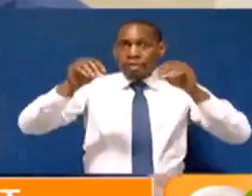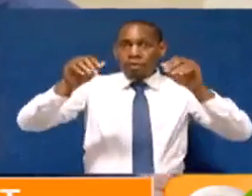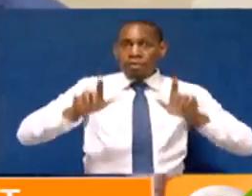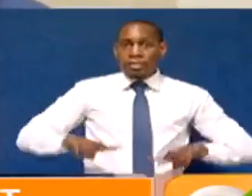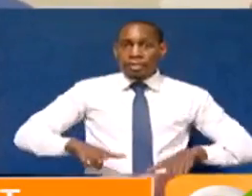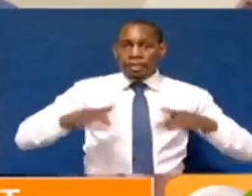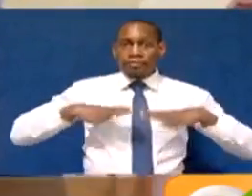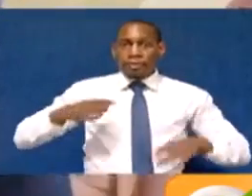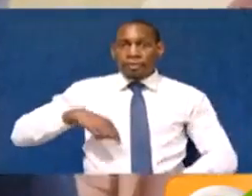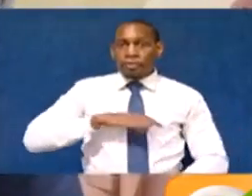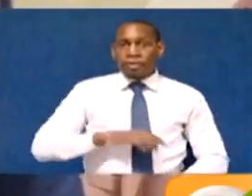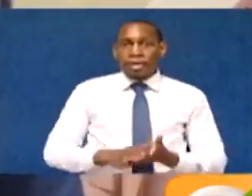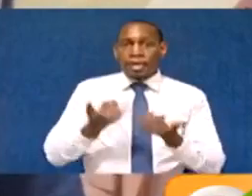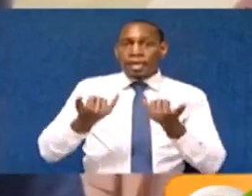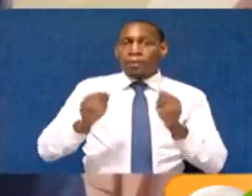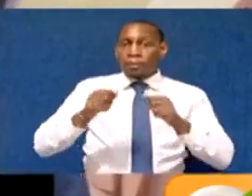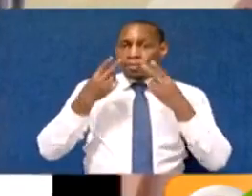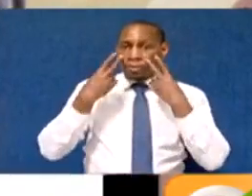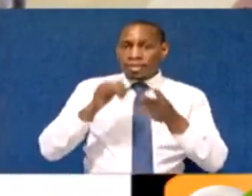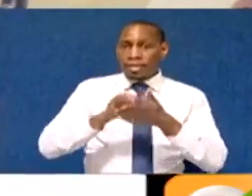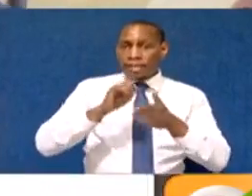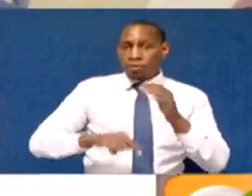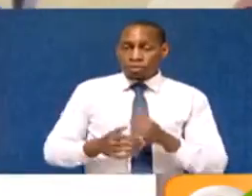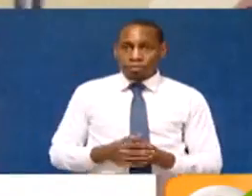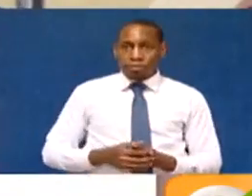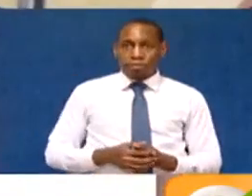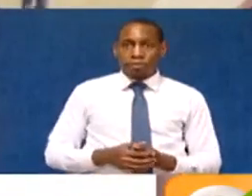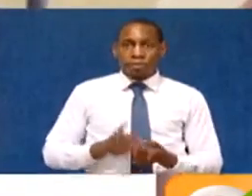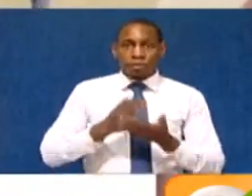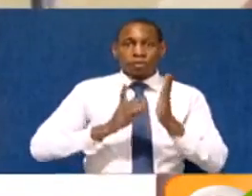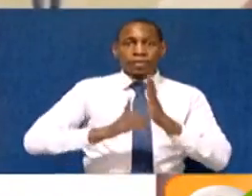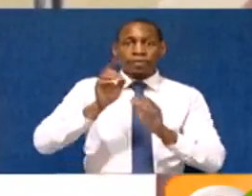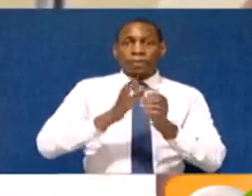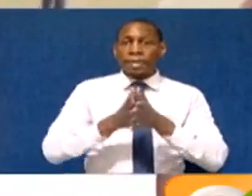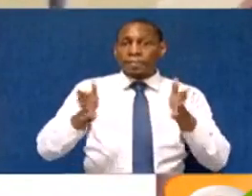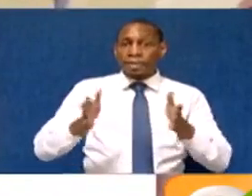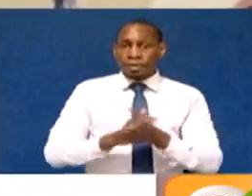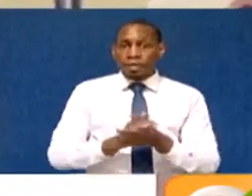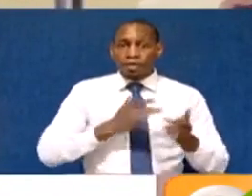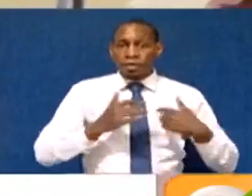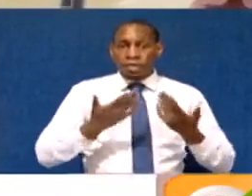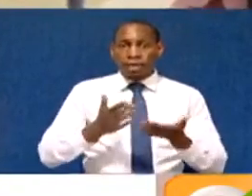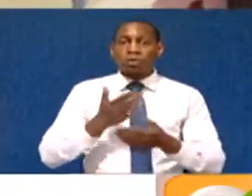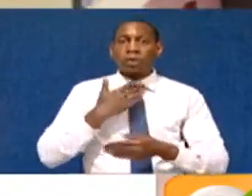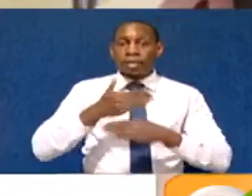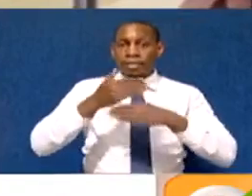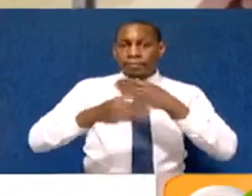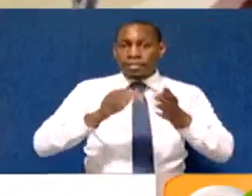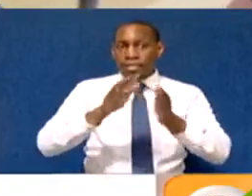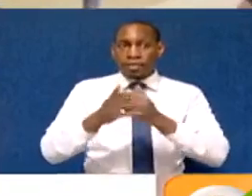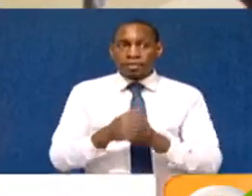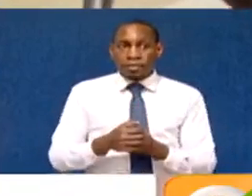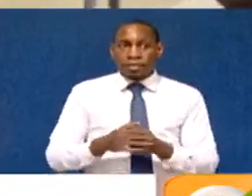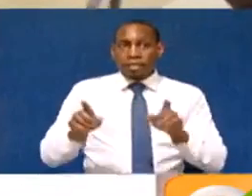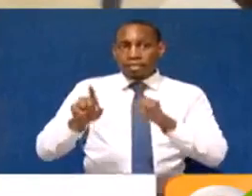quality of life of our people. You can therefore see that there has been major development in terms of how we want our infrastructure to look like,